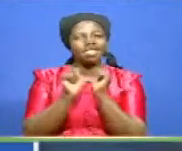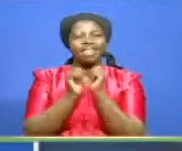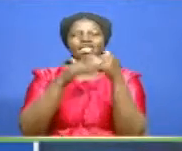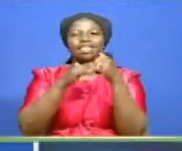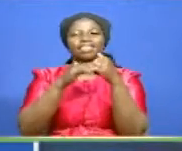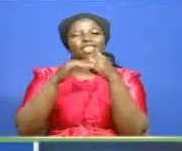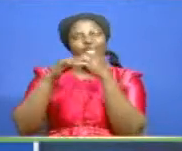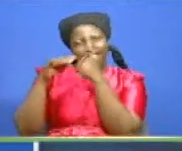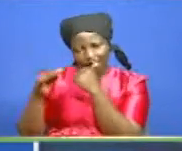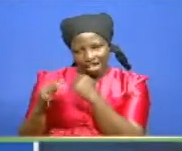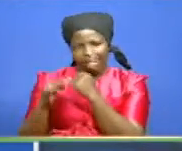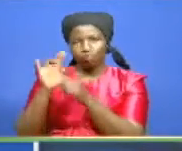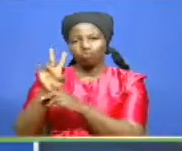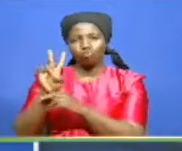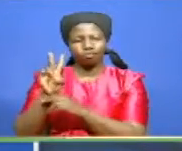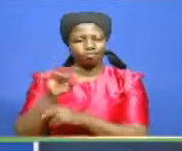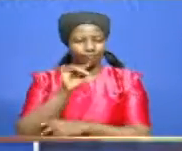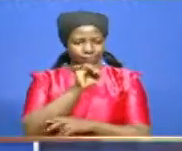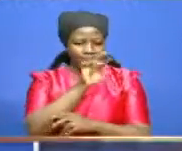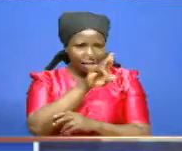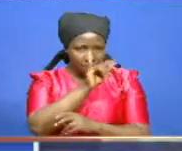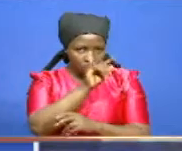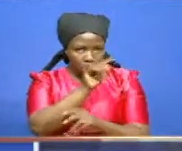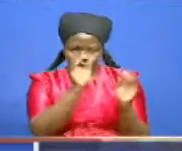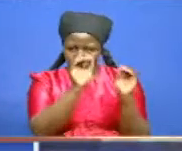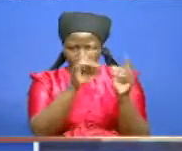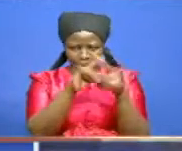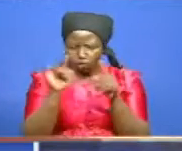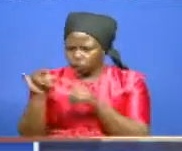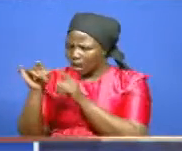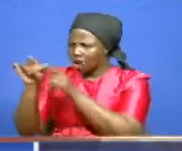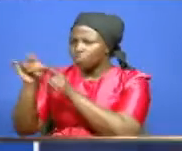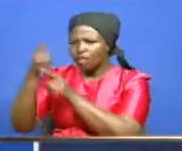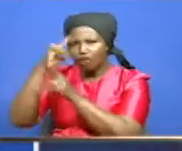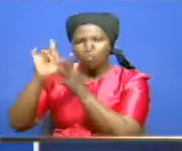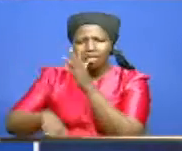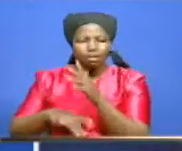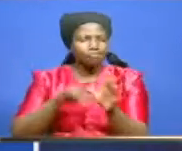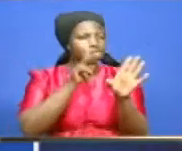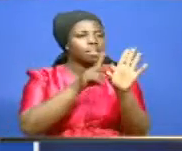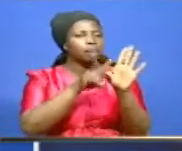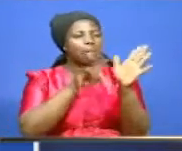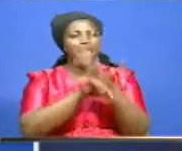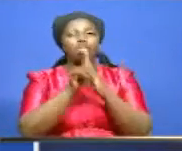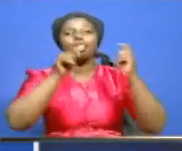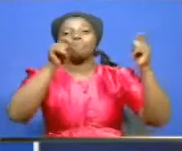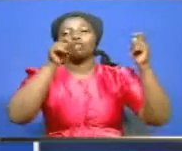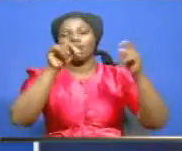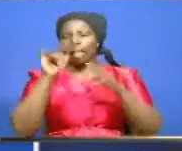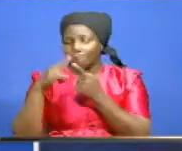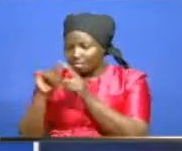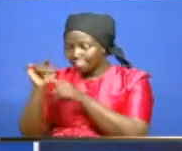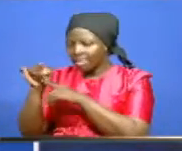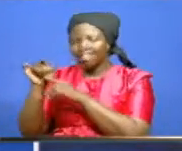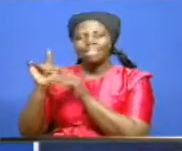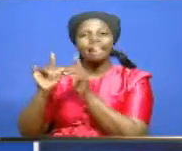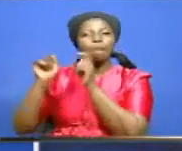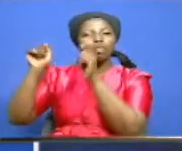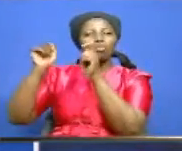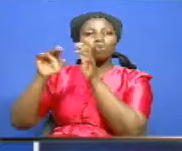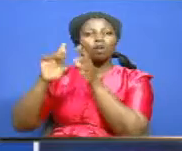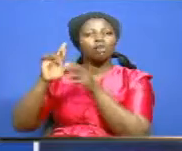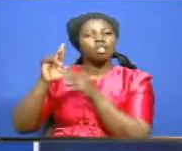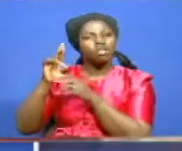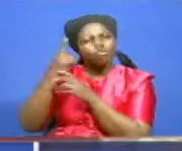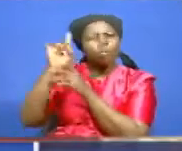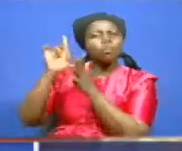It wasn't rioting. Yes, so what were you accused of? Of taking part in a demonstration. Taking part in the demonstration. And this demonstration was in relation to what?